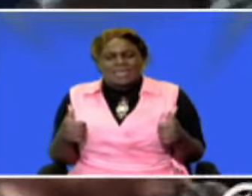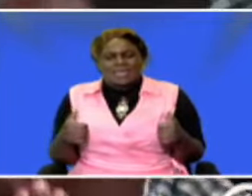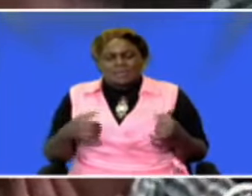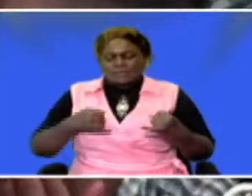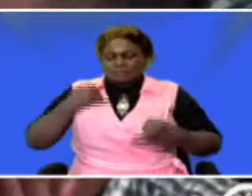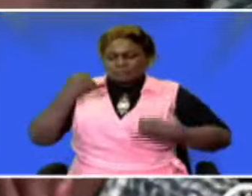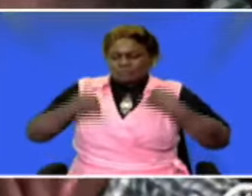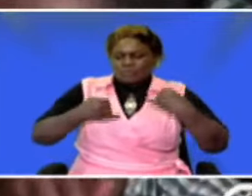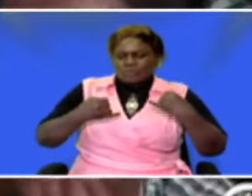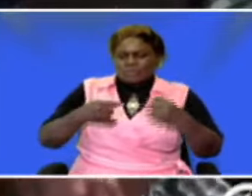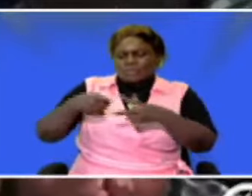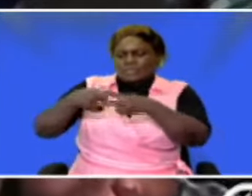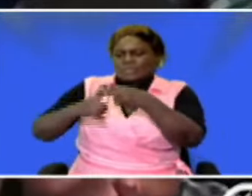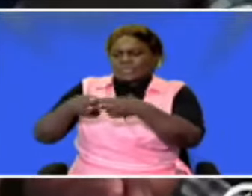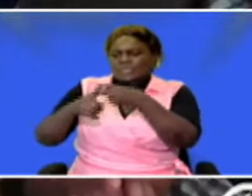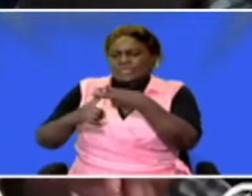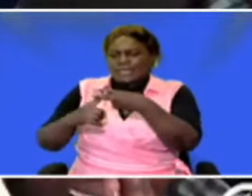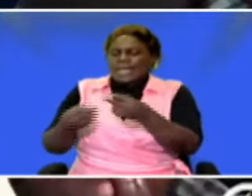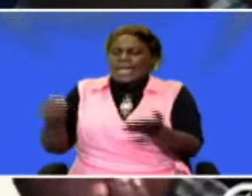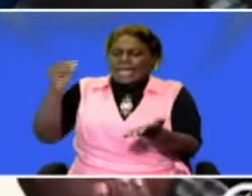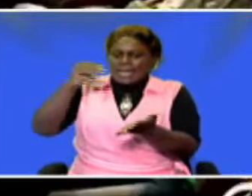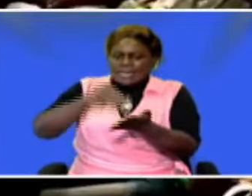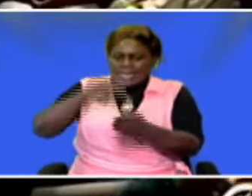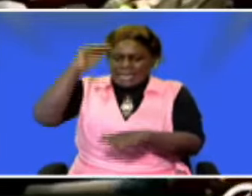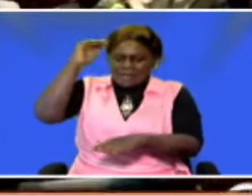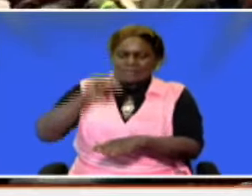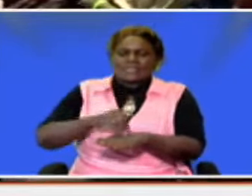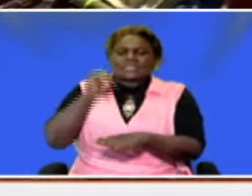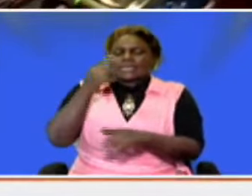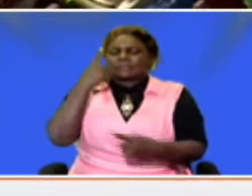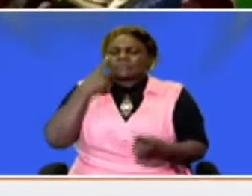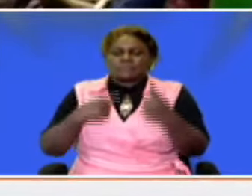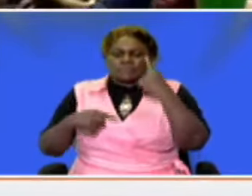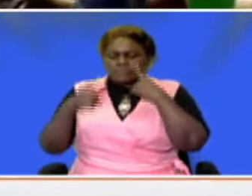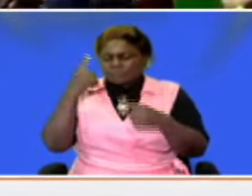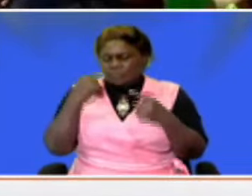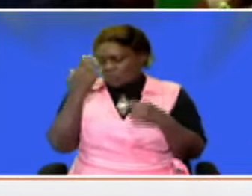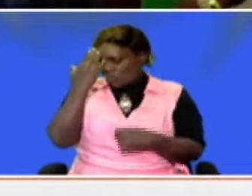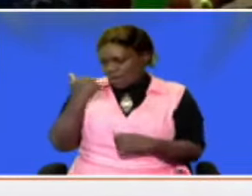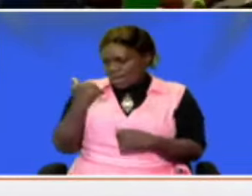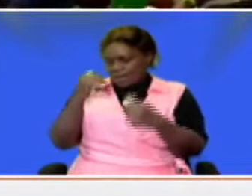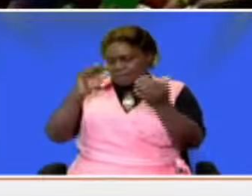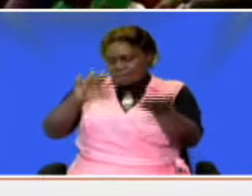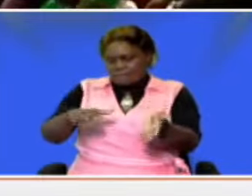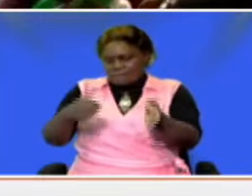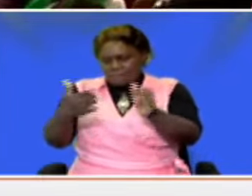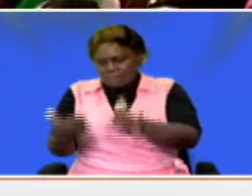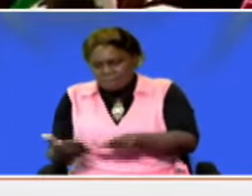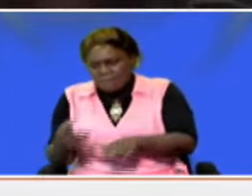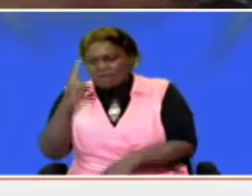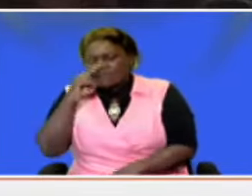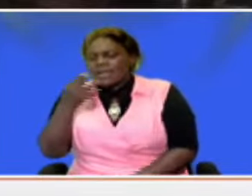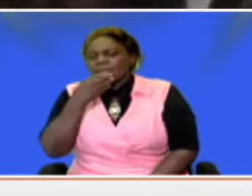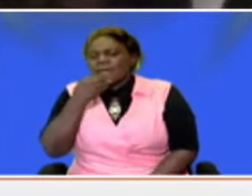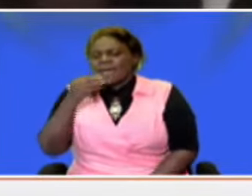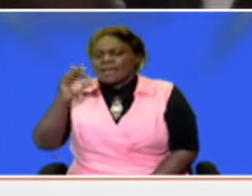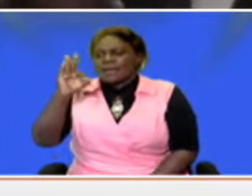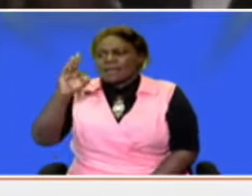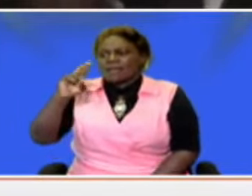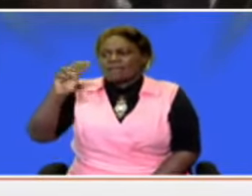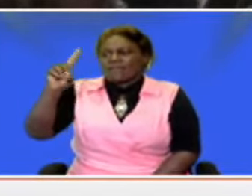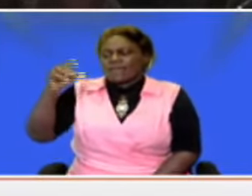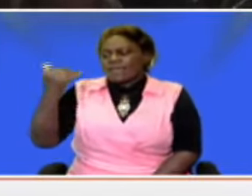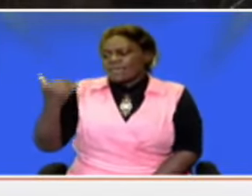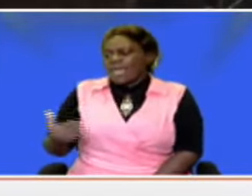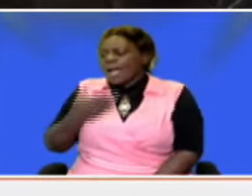Entertainment industry has for the upthinned time been thrown into mourning. Following the tragic death of comedian Fred Omondi, the